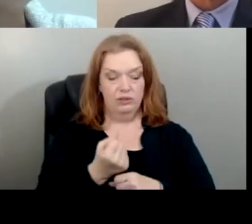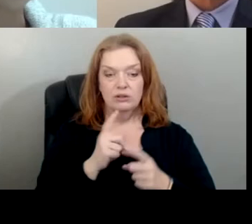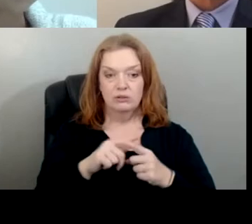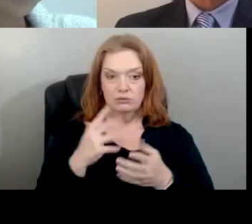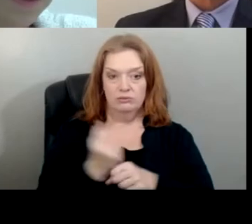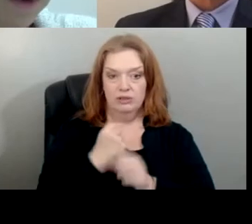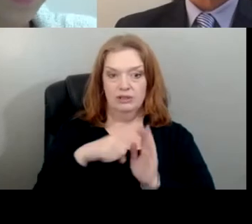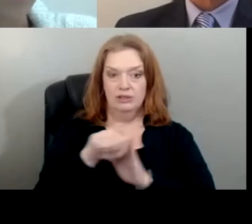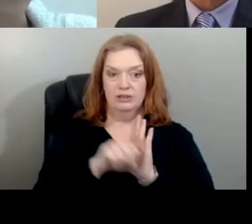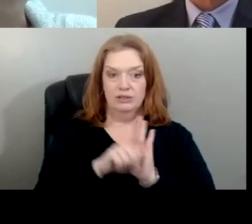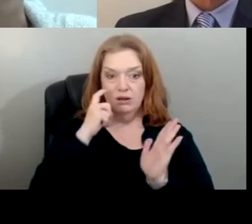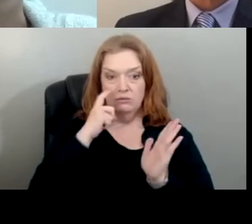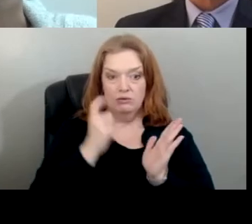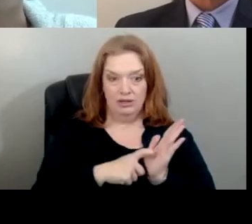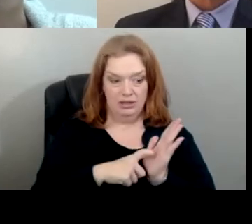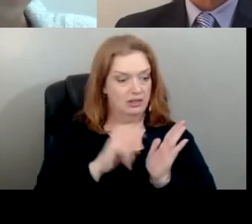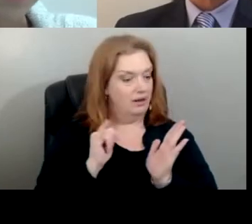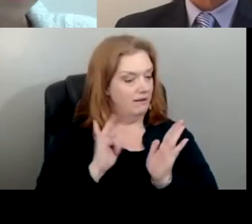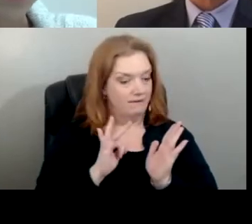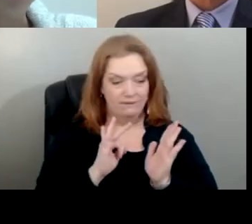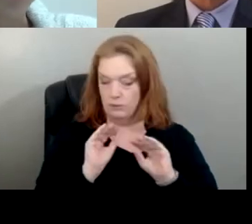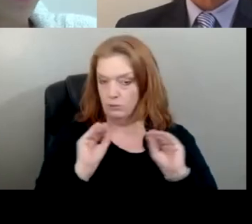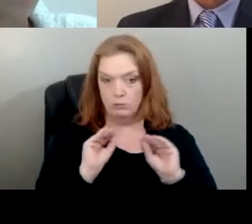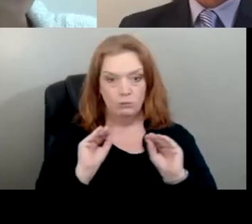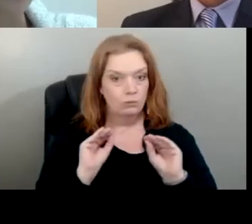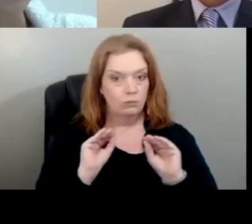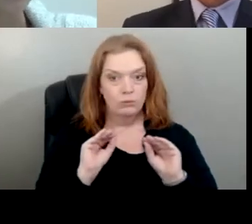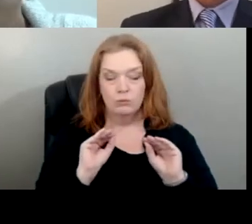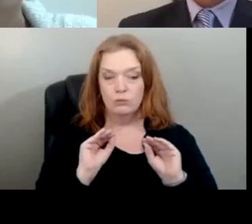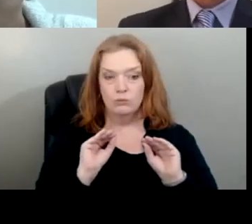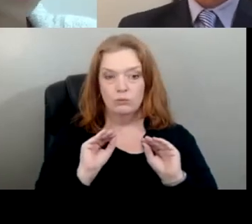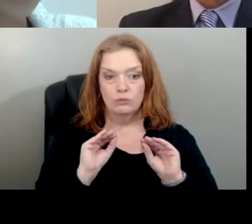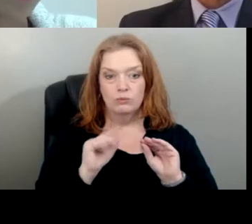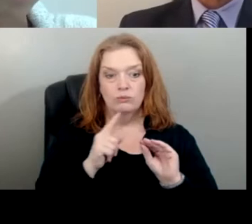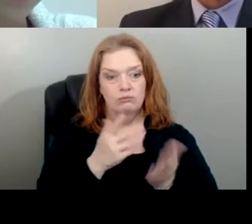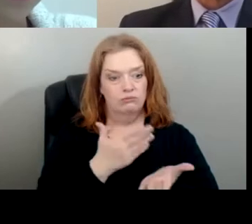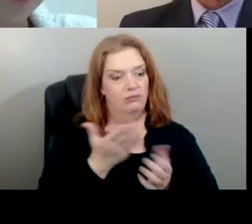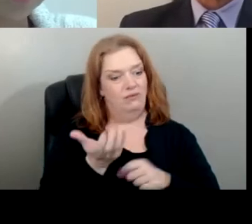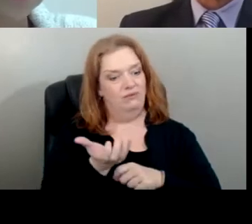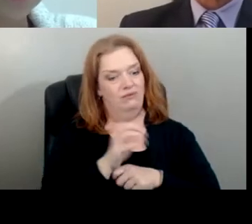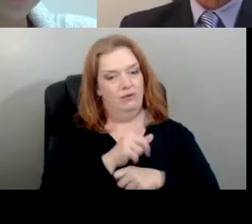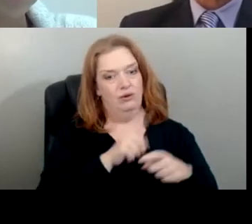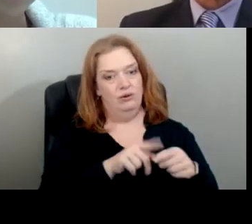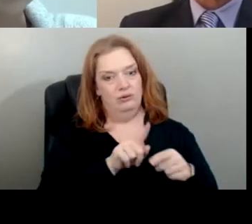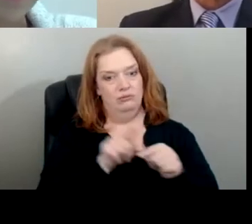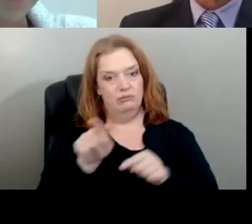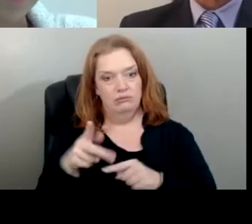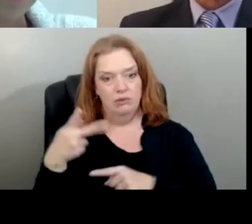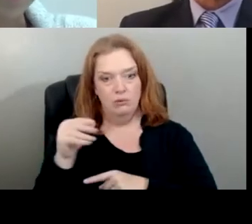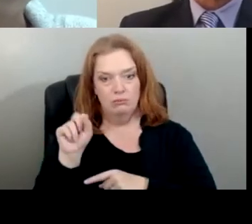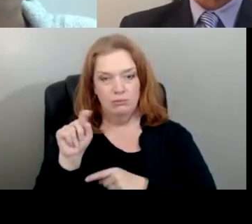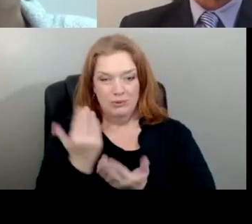If a tribal police officer was not able to reach such an agreement, he would be forced to complete post